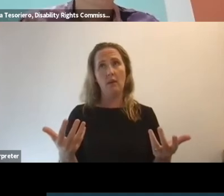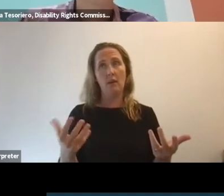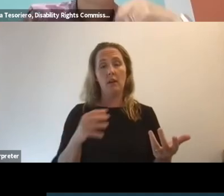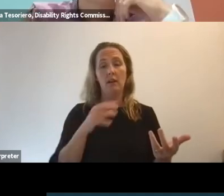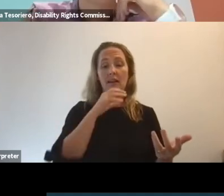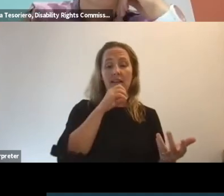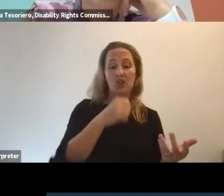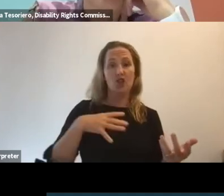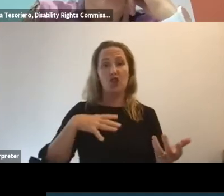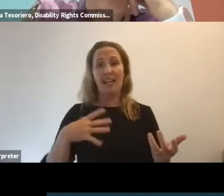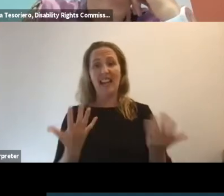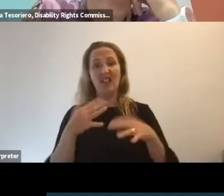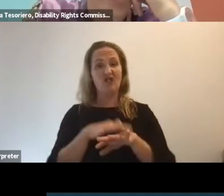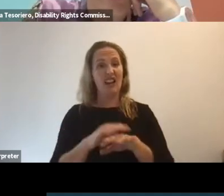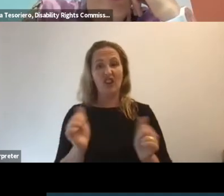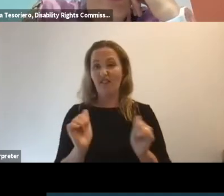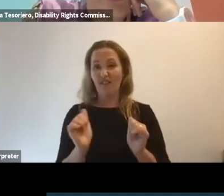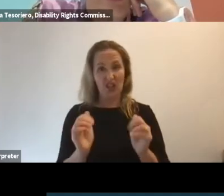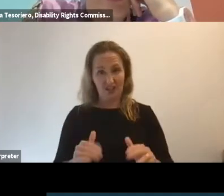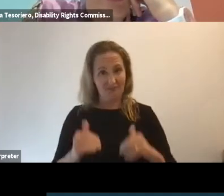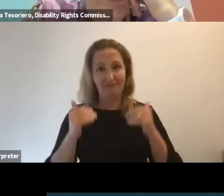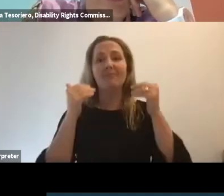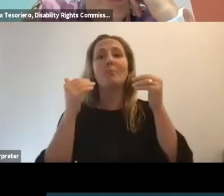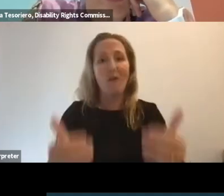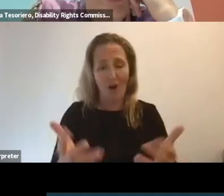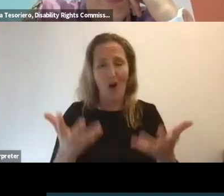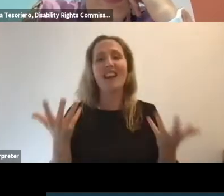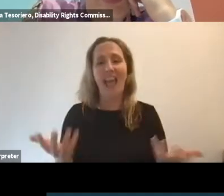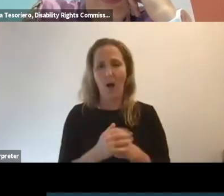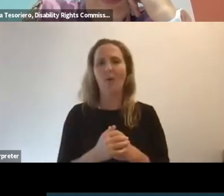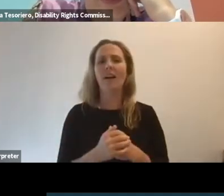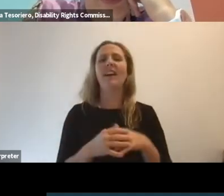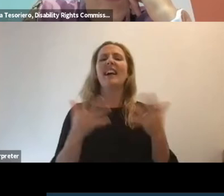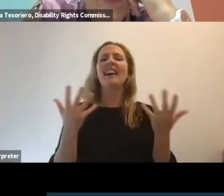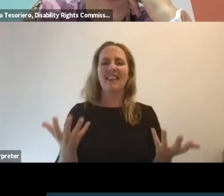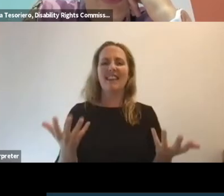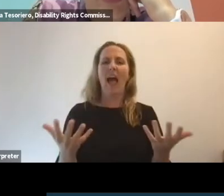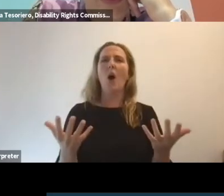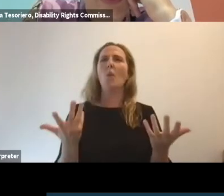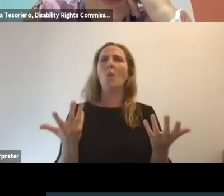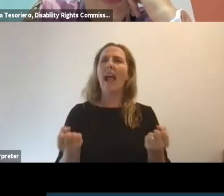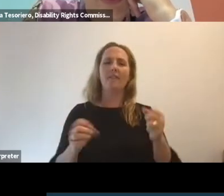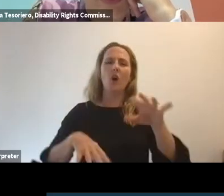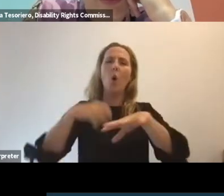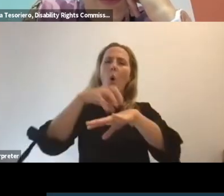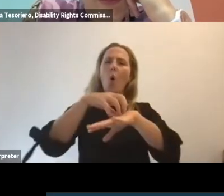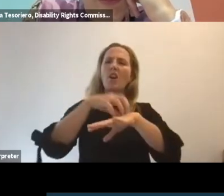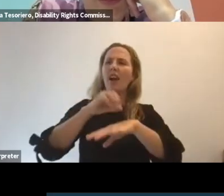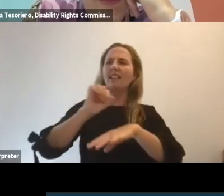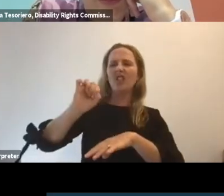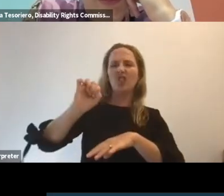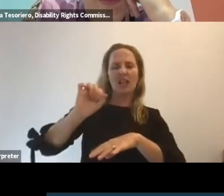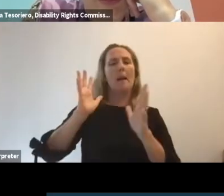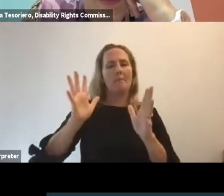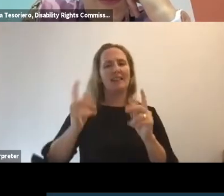integration. And now we're more into the organisation changing.